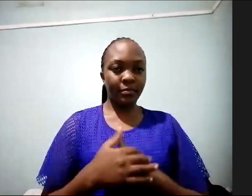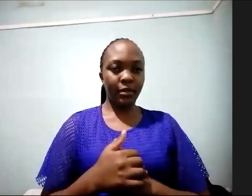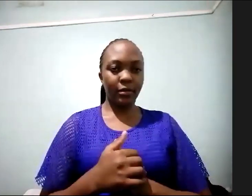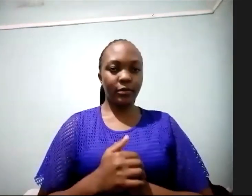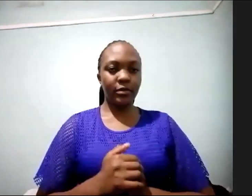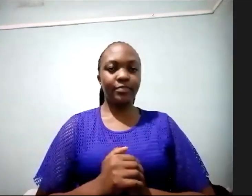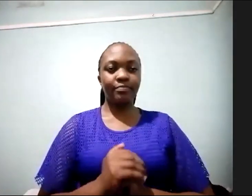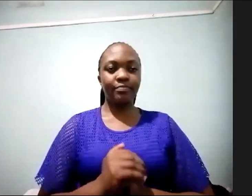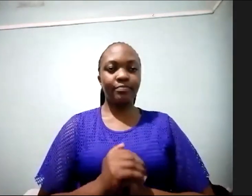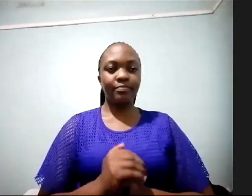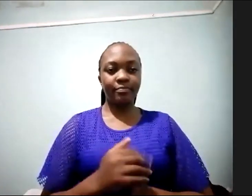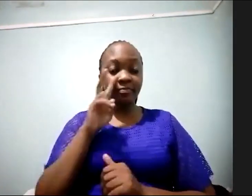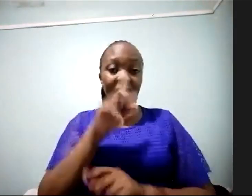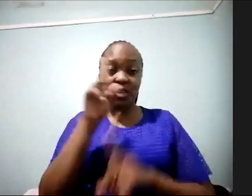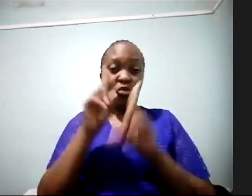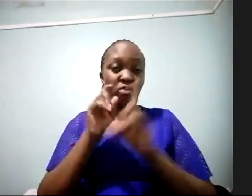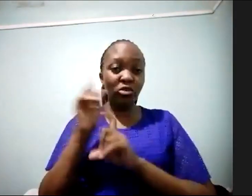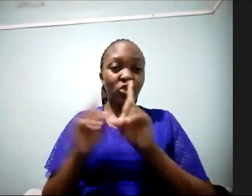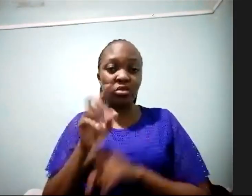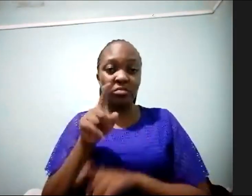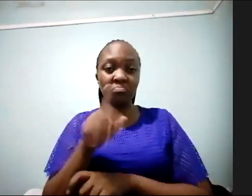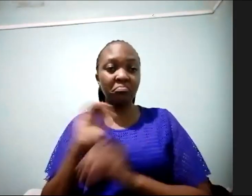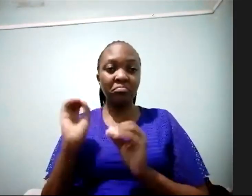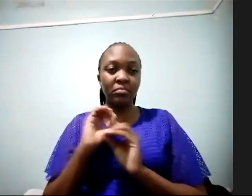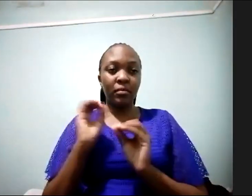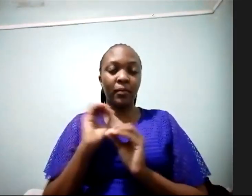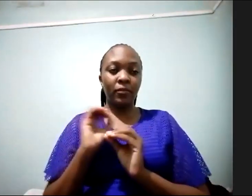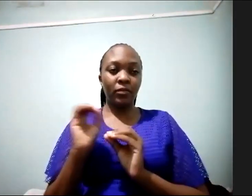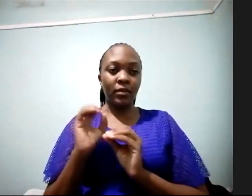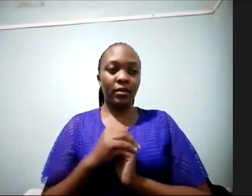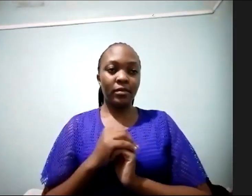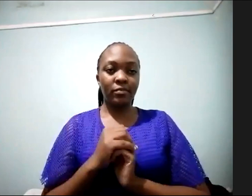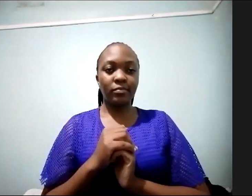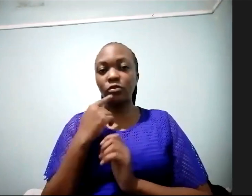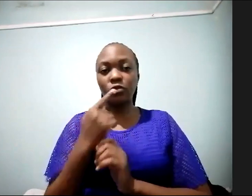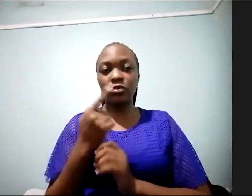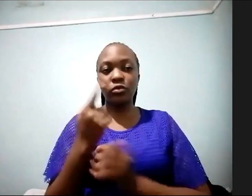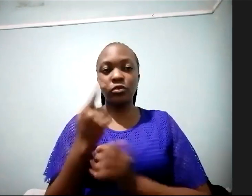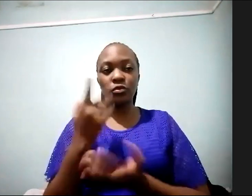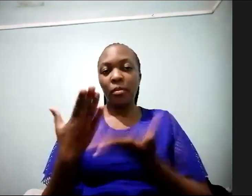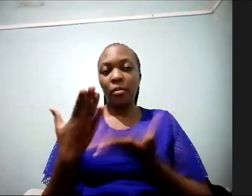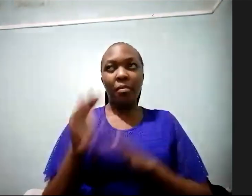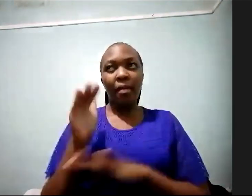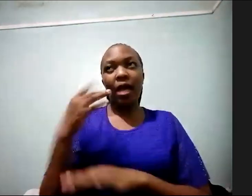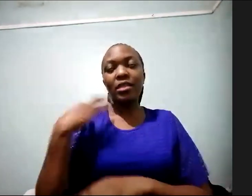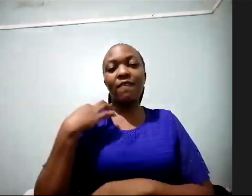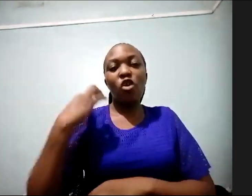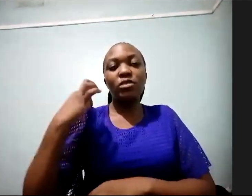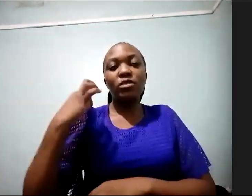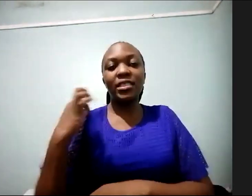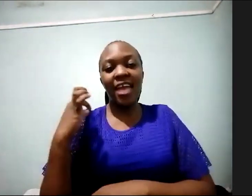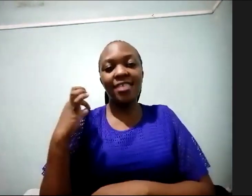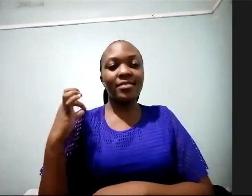I see there are no questions still coming, so maybe I will want to get from volunteers. What do you expect from today's class?